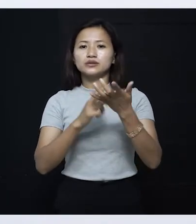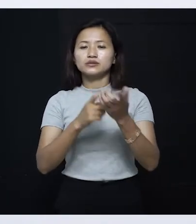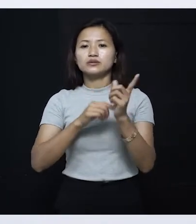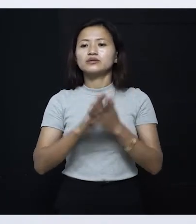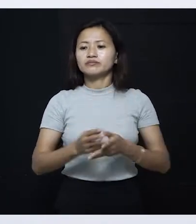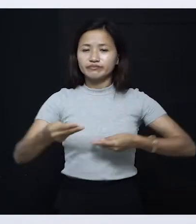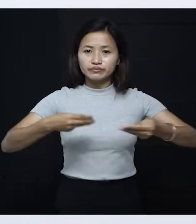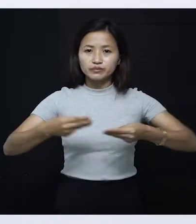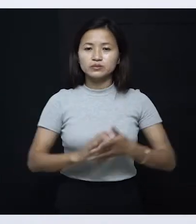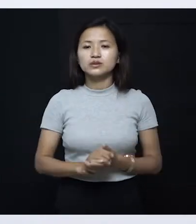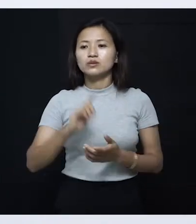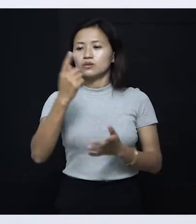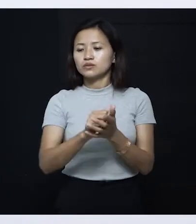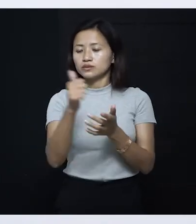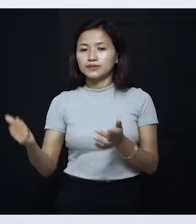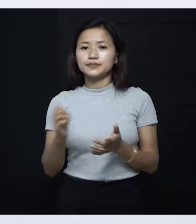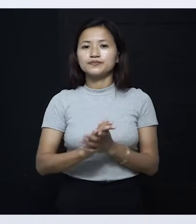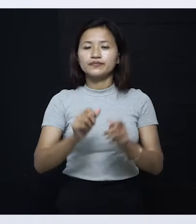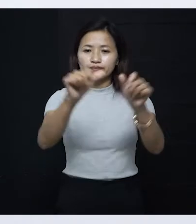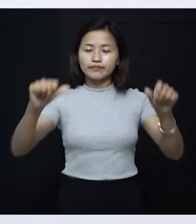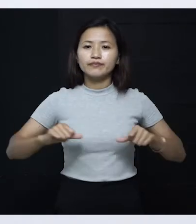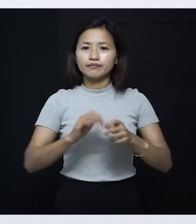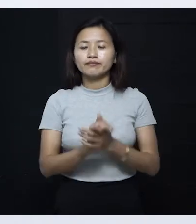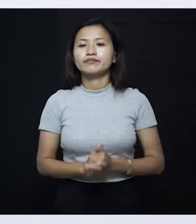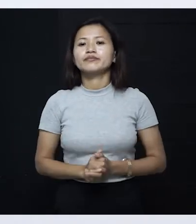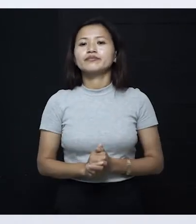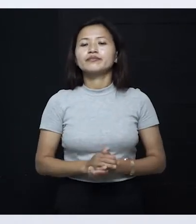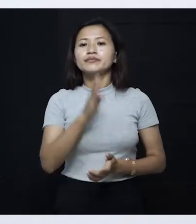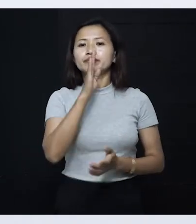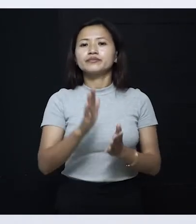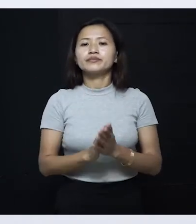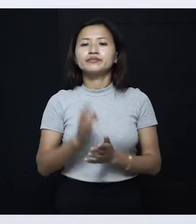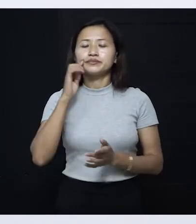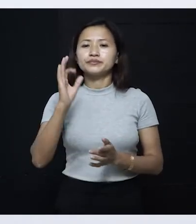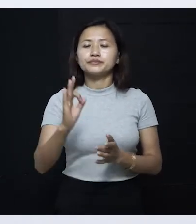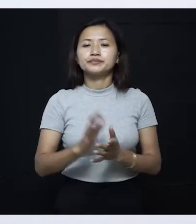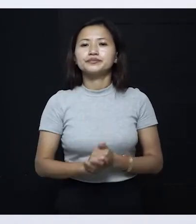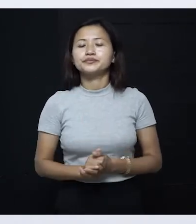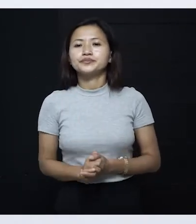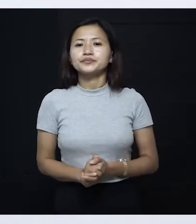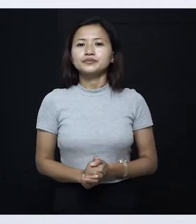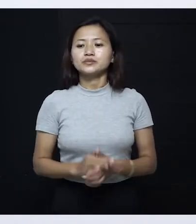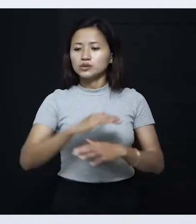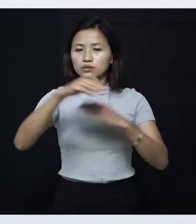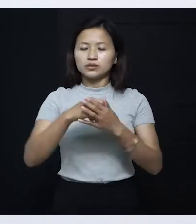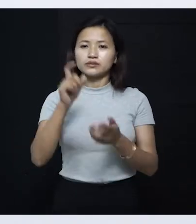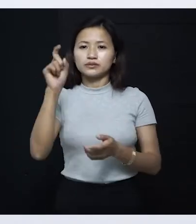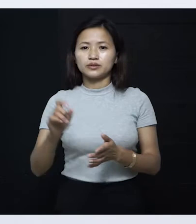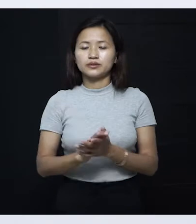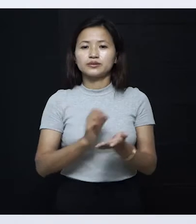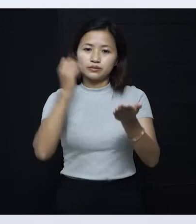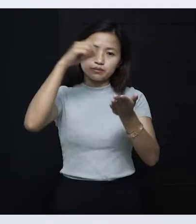do business with one another. So this area is now becoming very important, okay. So all these you need